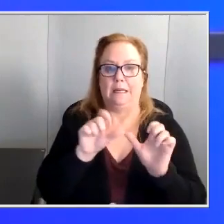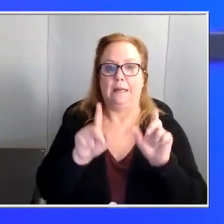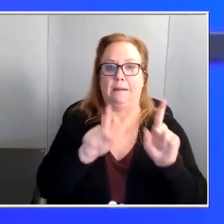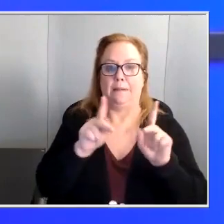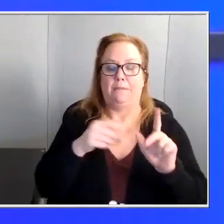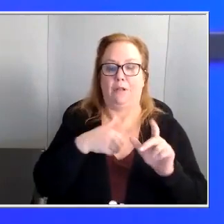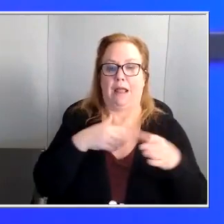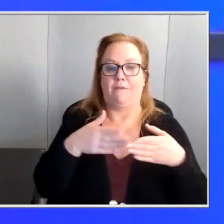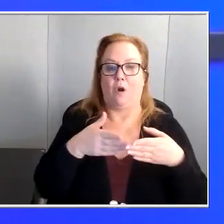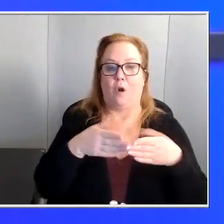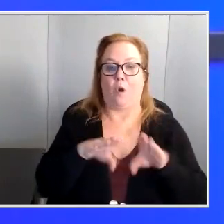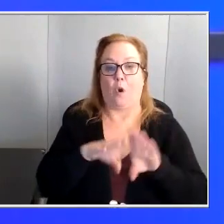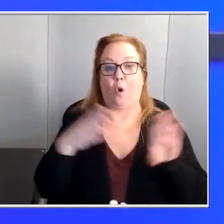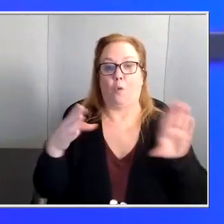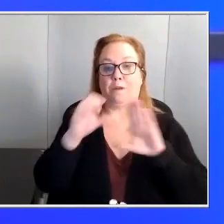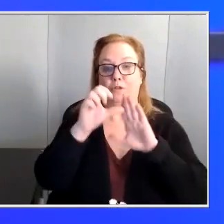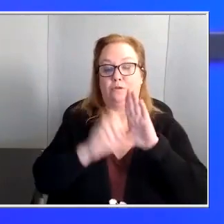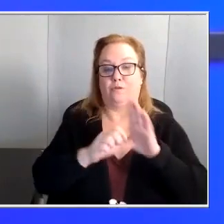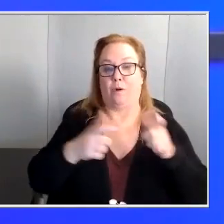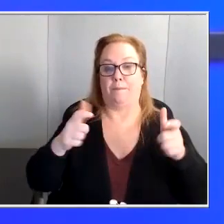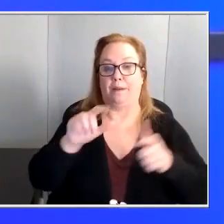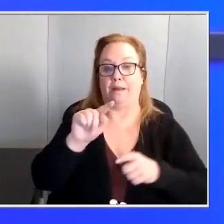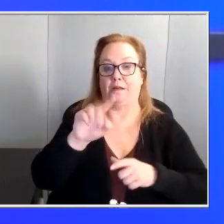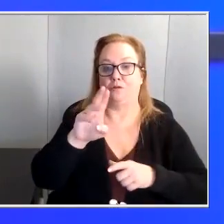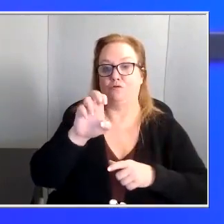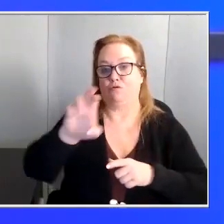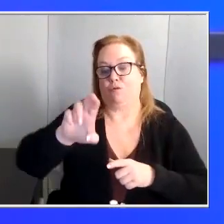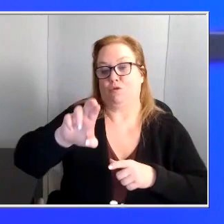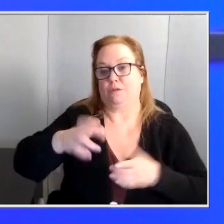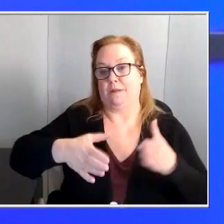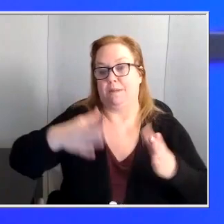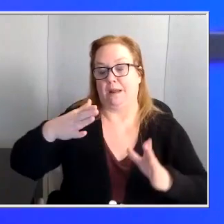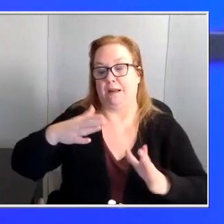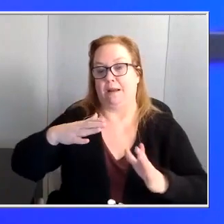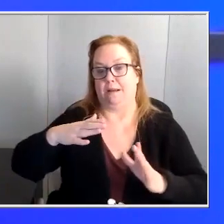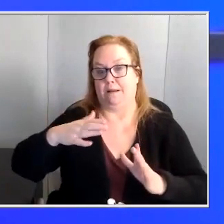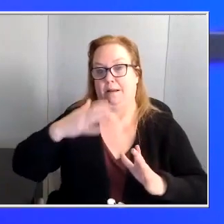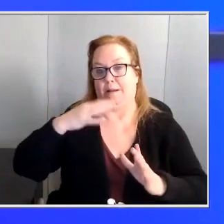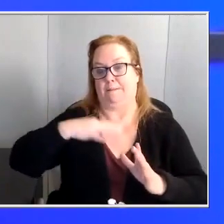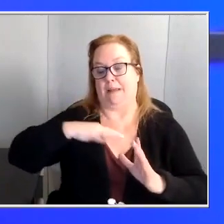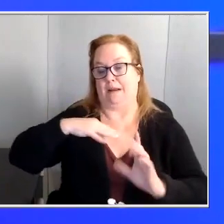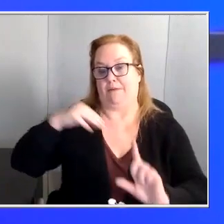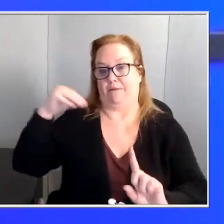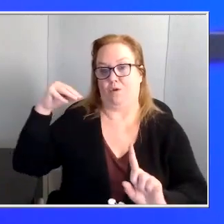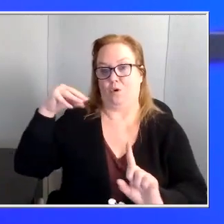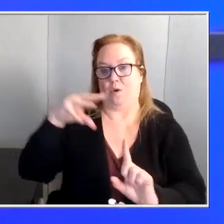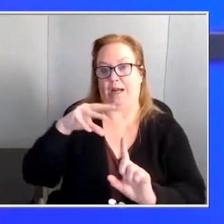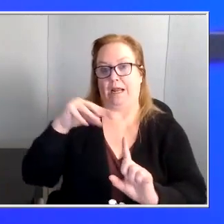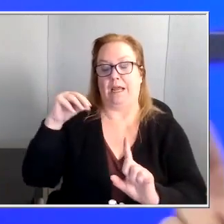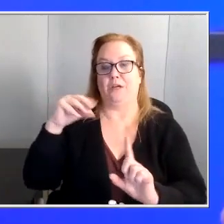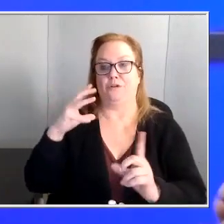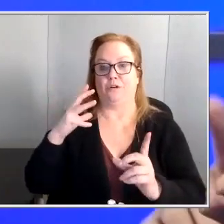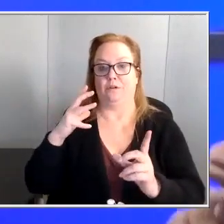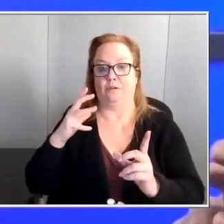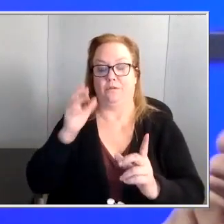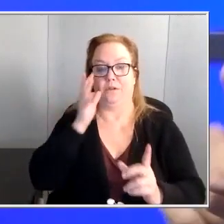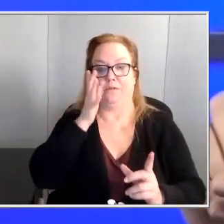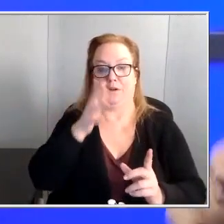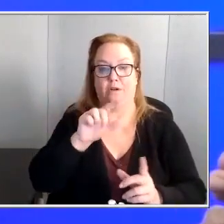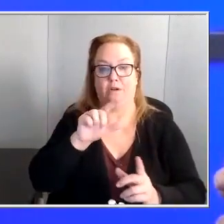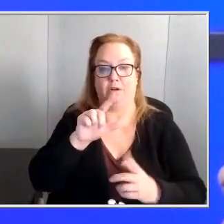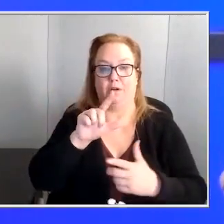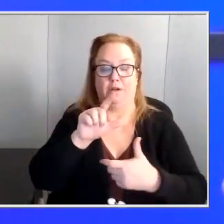open surgery for big tumors that might otherwise benefit from radiation might be considered in the future. But I mean, gliomas,